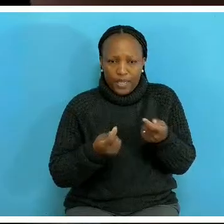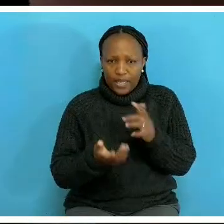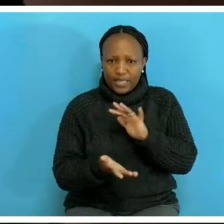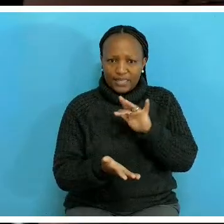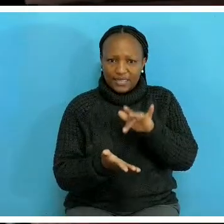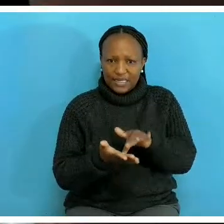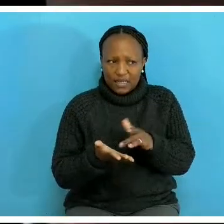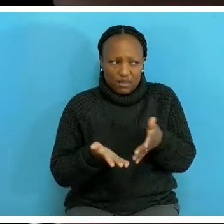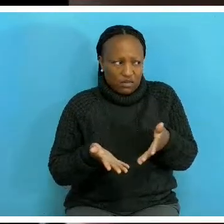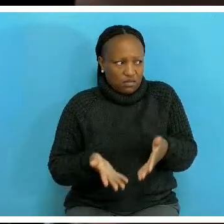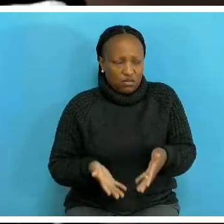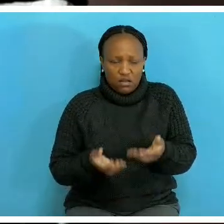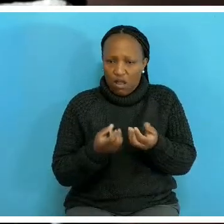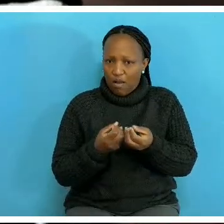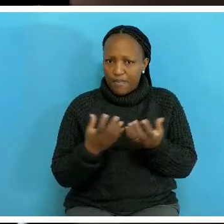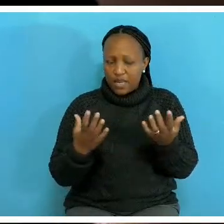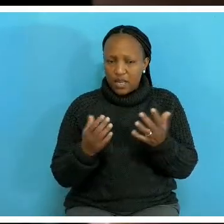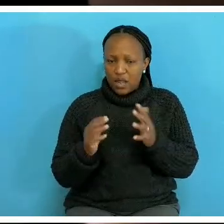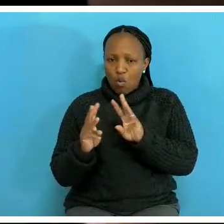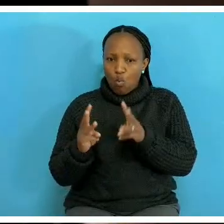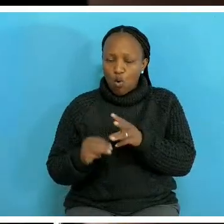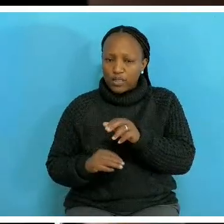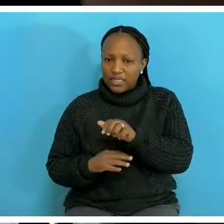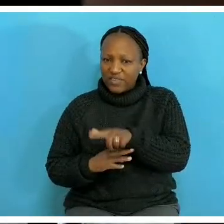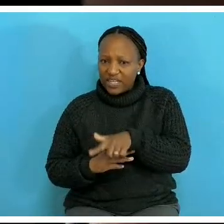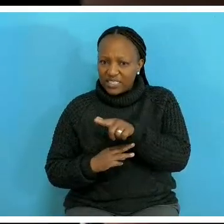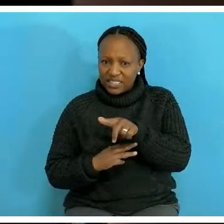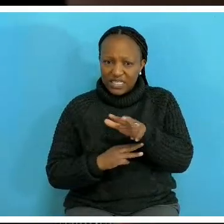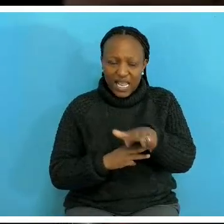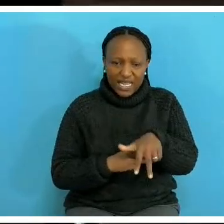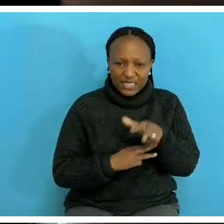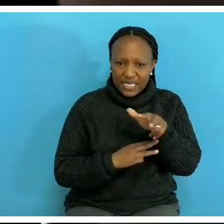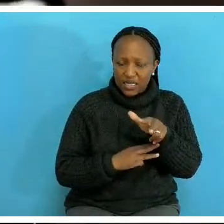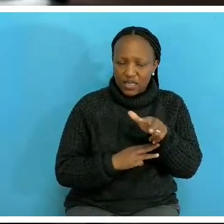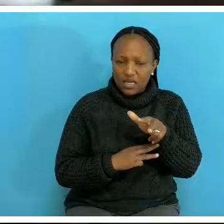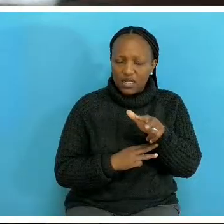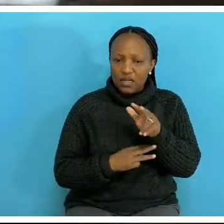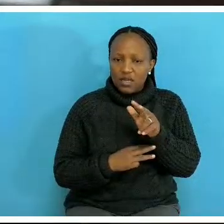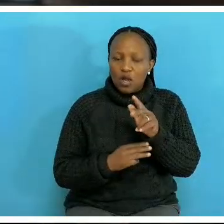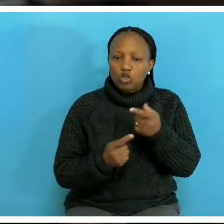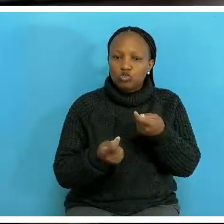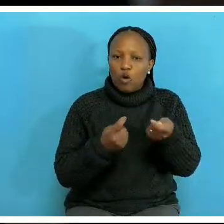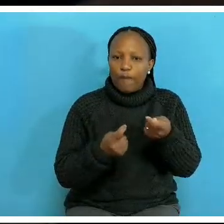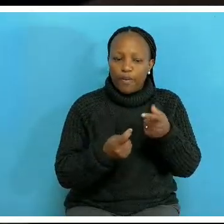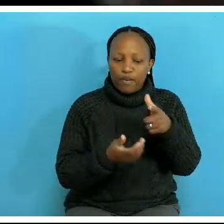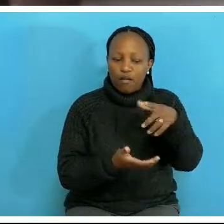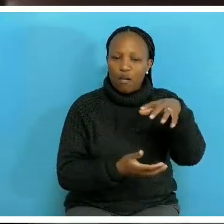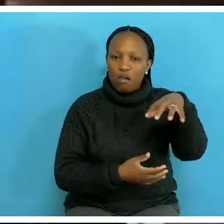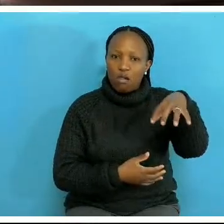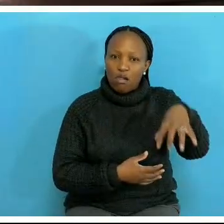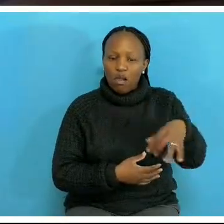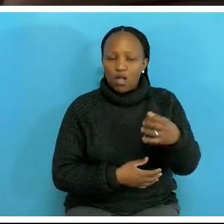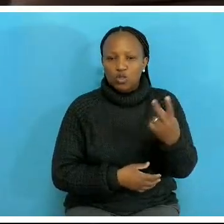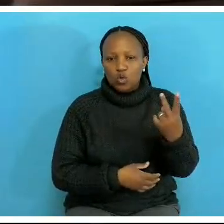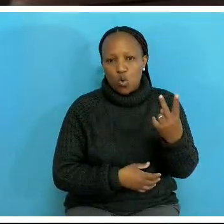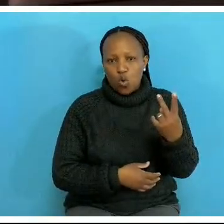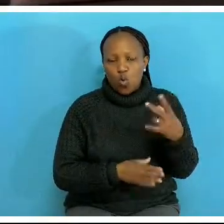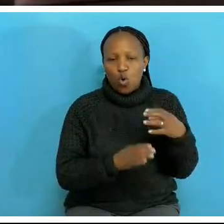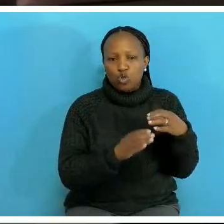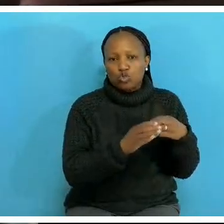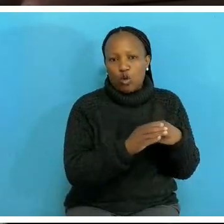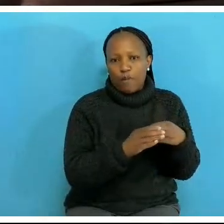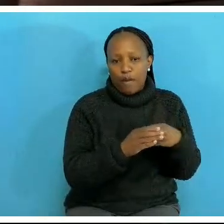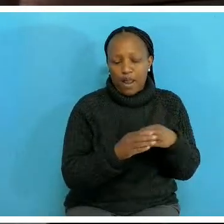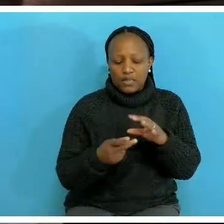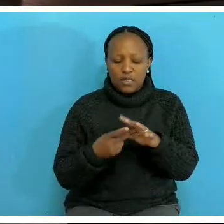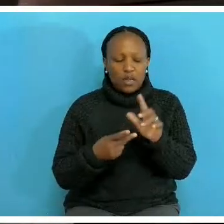Eldorado Park? Ward 17 and 18? We have 2. We have 2. We have ShopRite and we have the one down